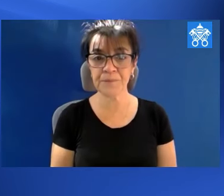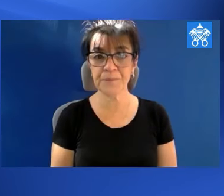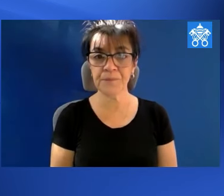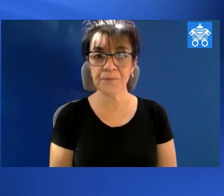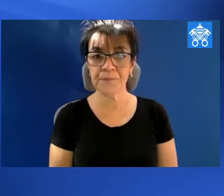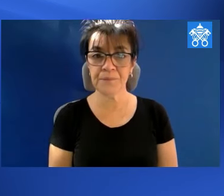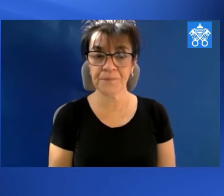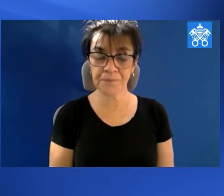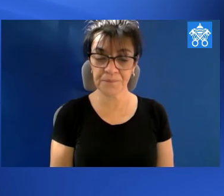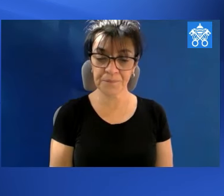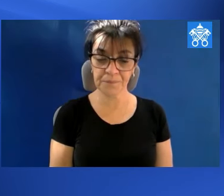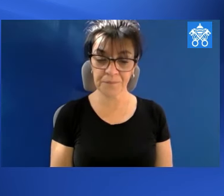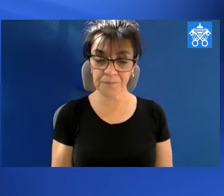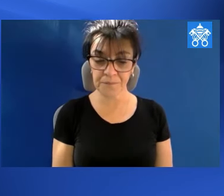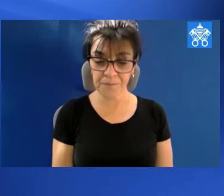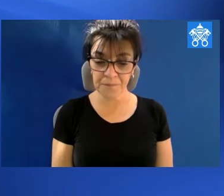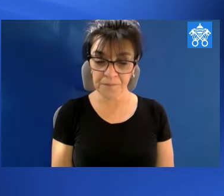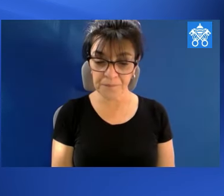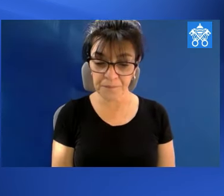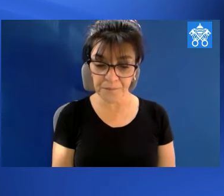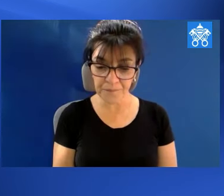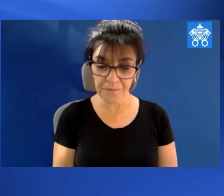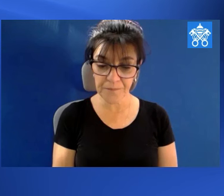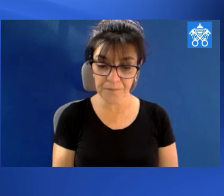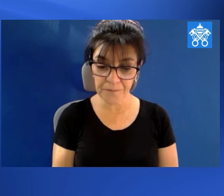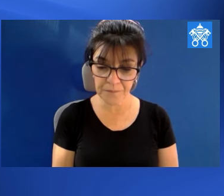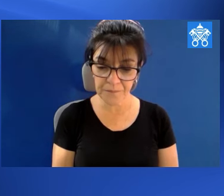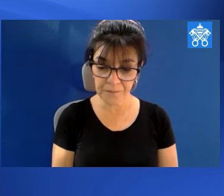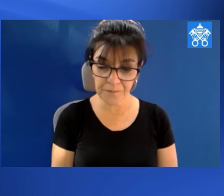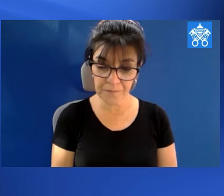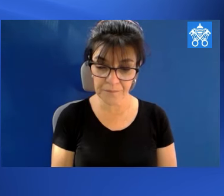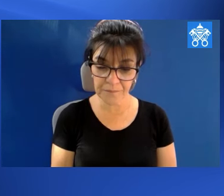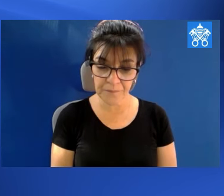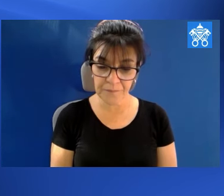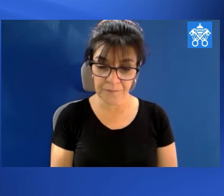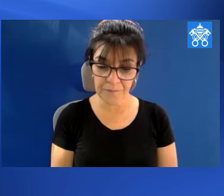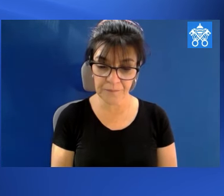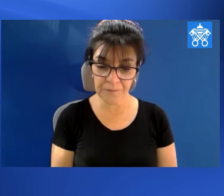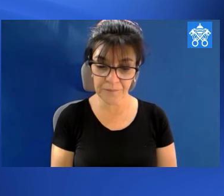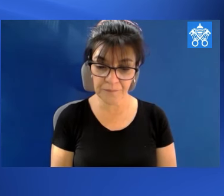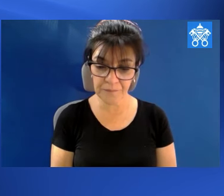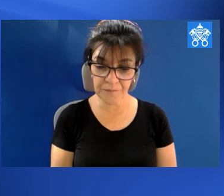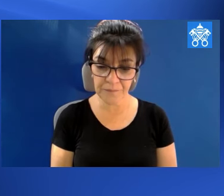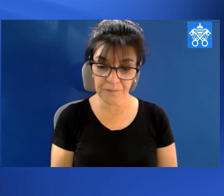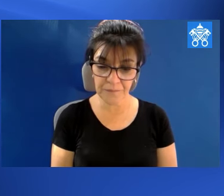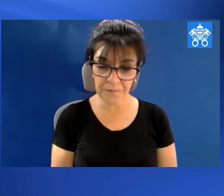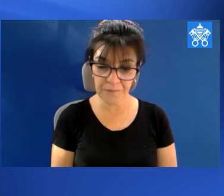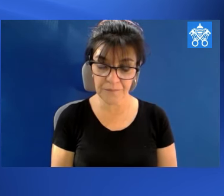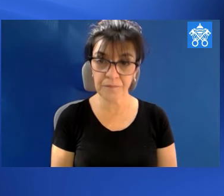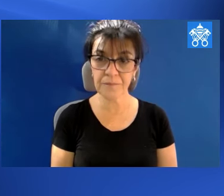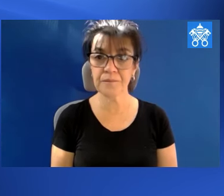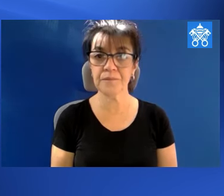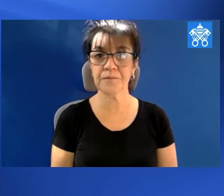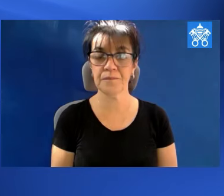questo: nessuna scrittura profetica va soggetta a privata spiegazione,